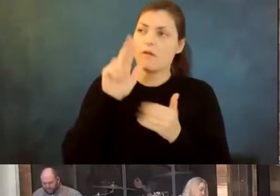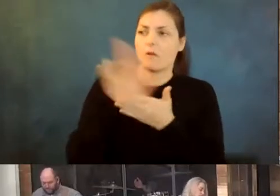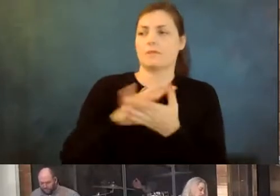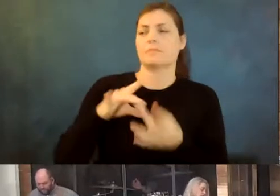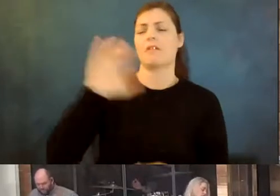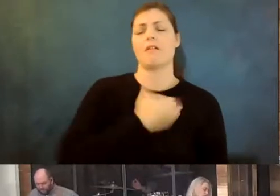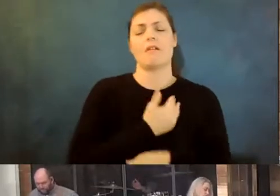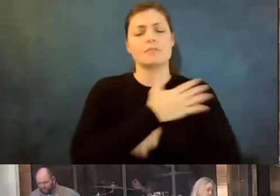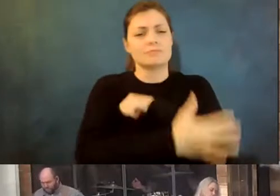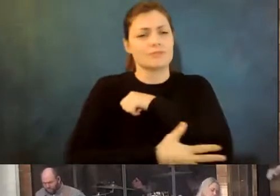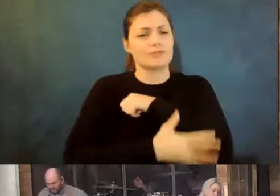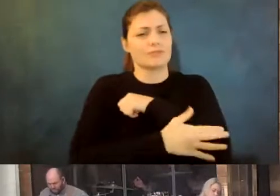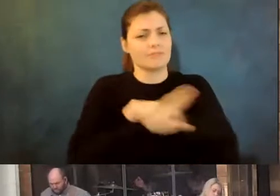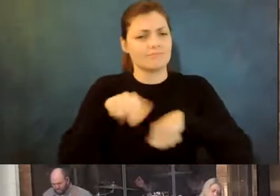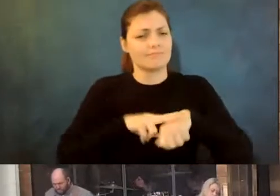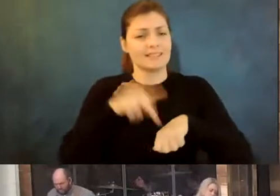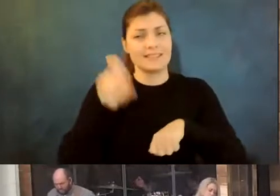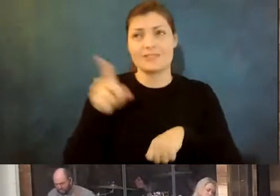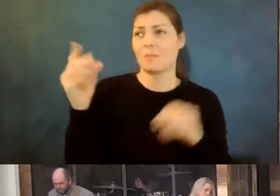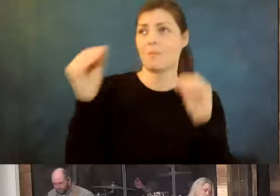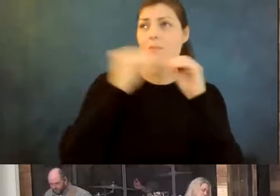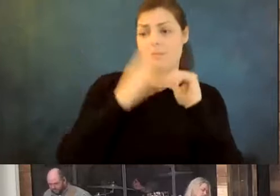you more than ever.